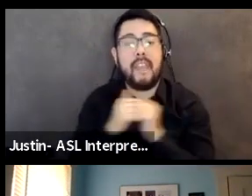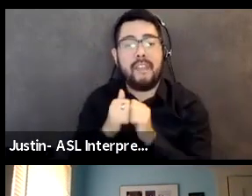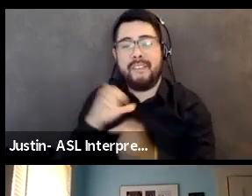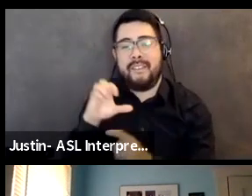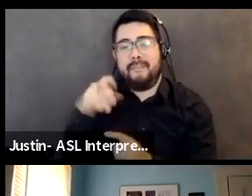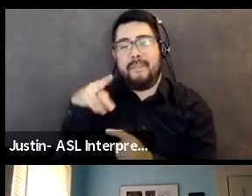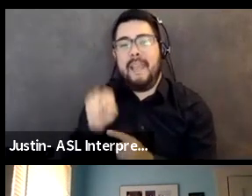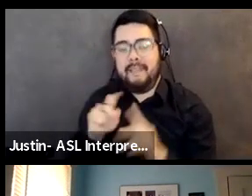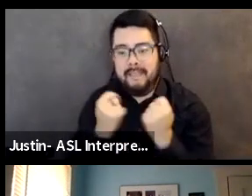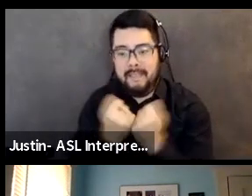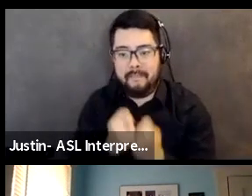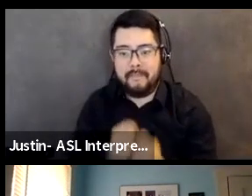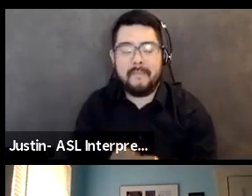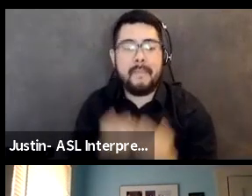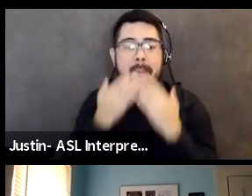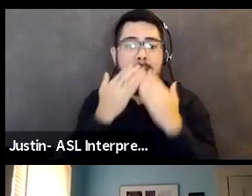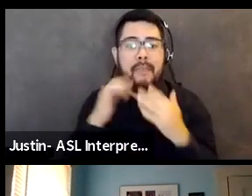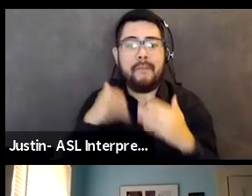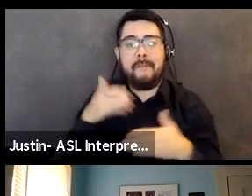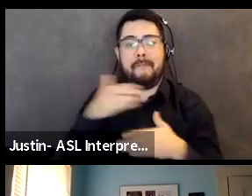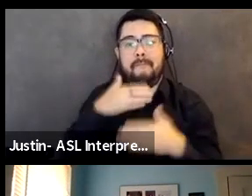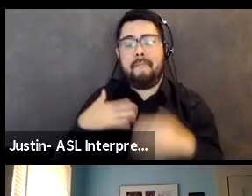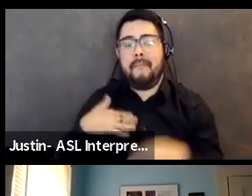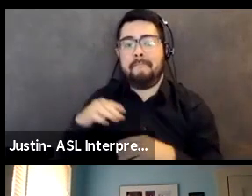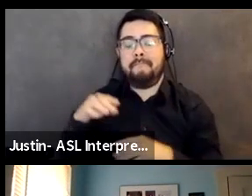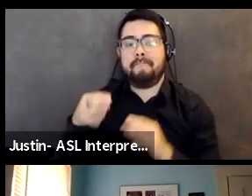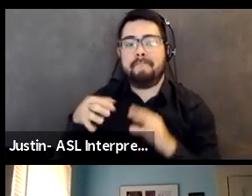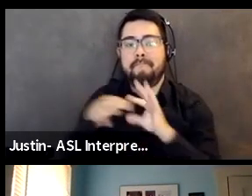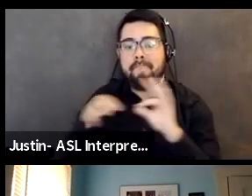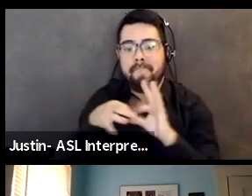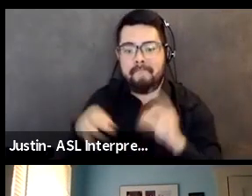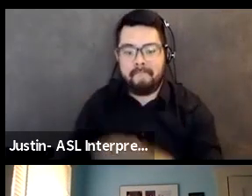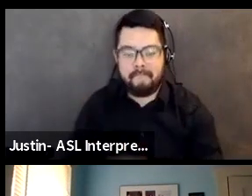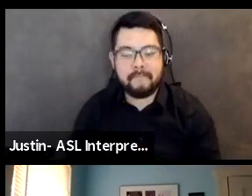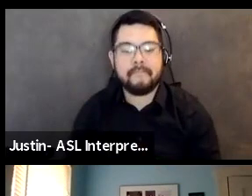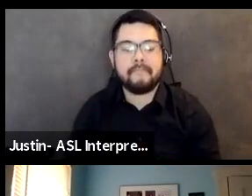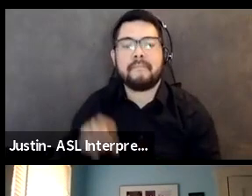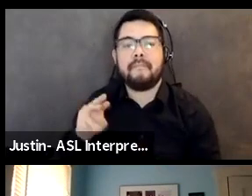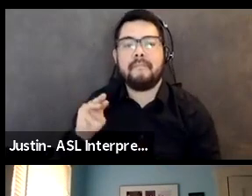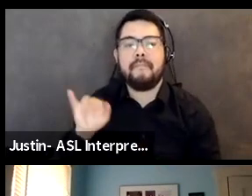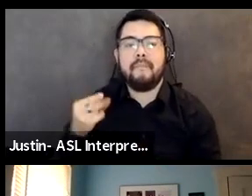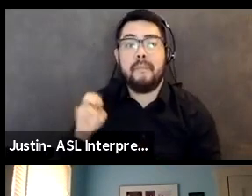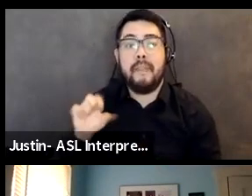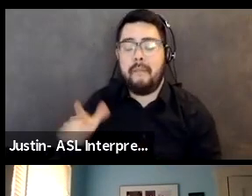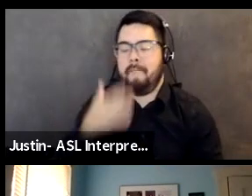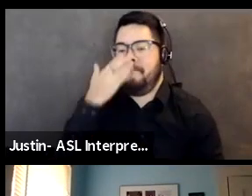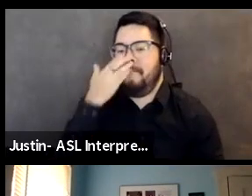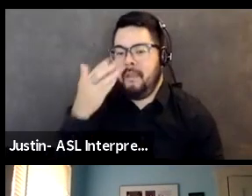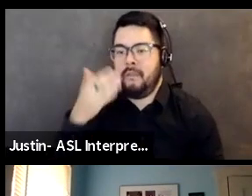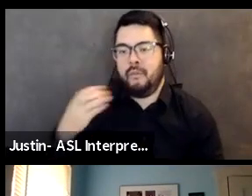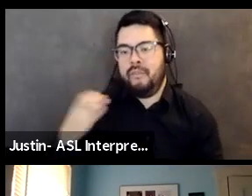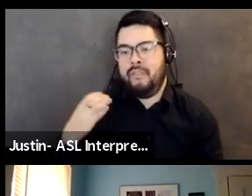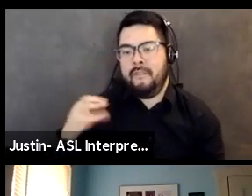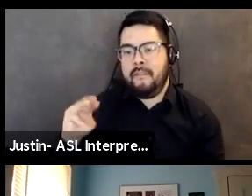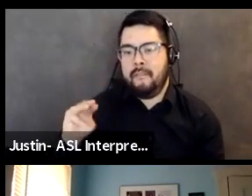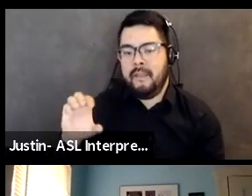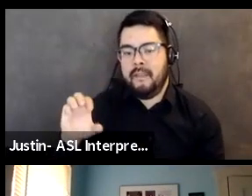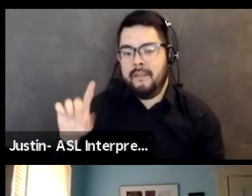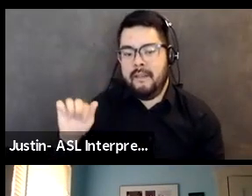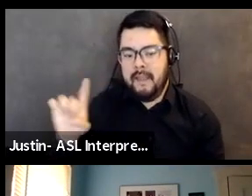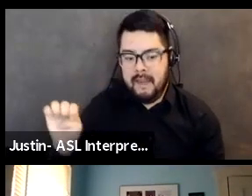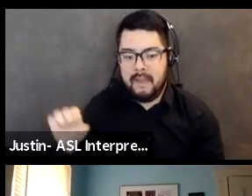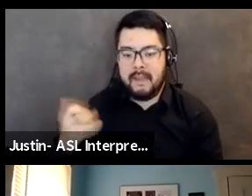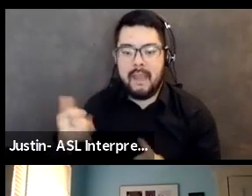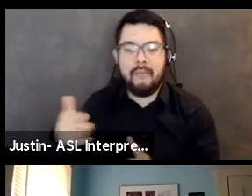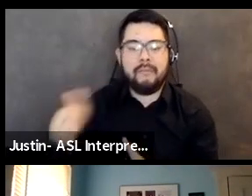this concludes my prepared remarks thank you chief mcdade i will now proceed to seal dr